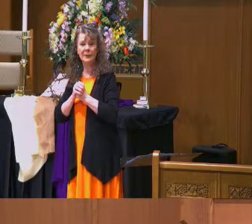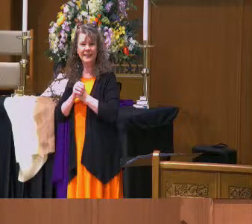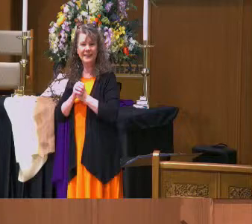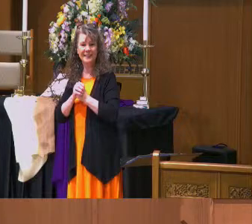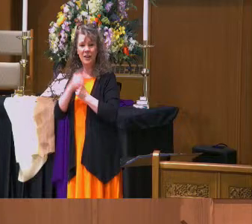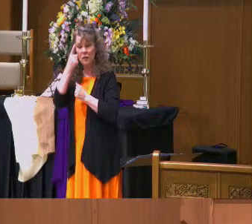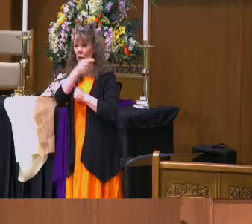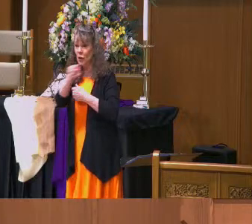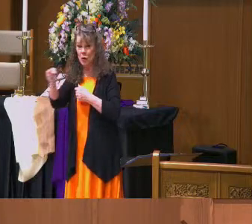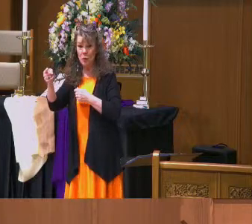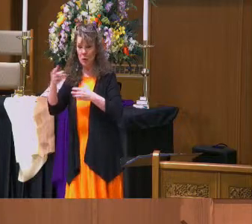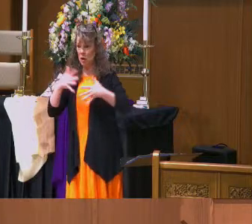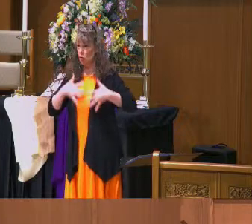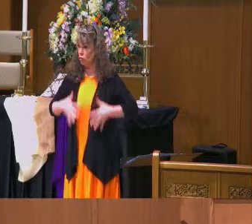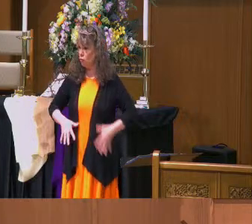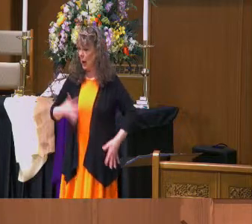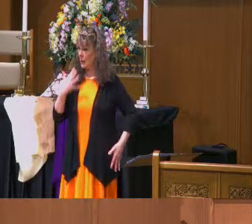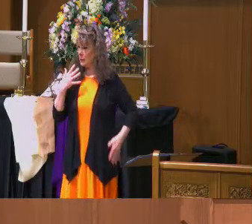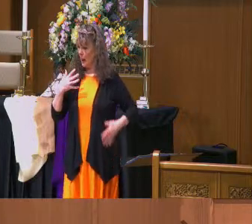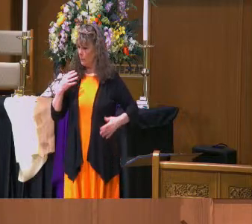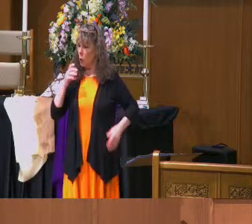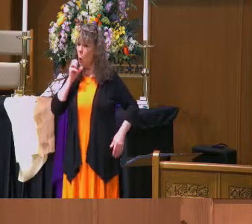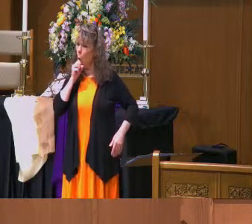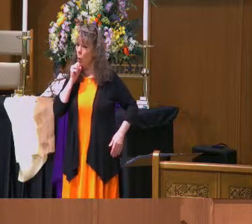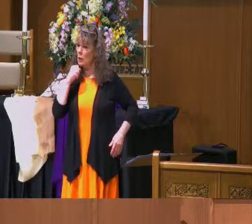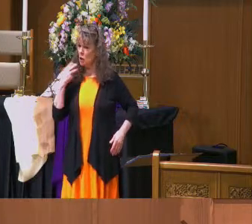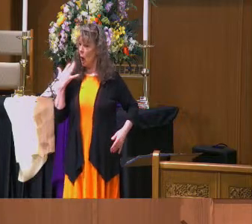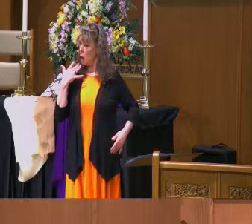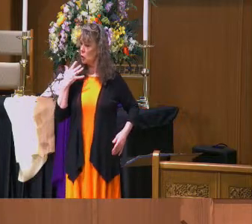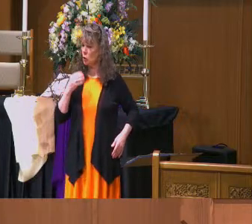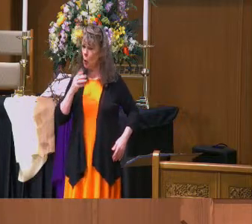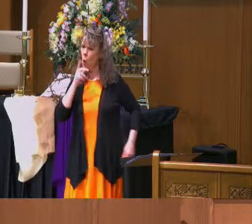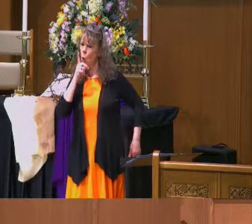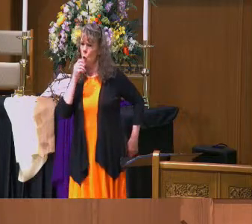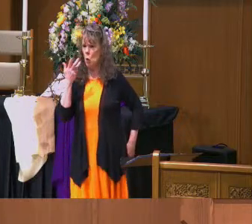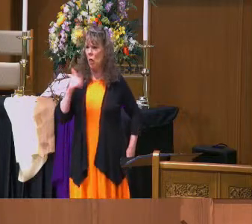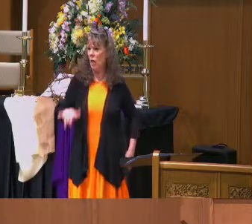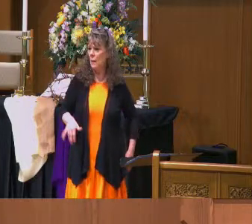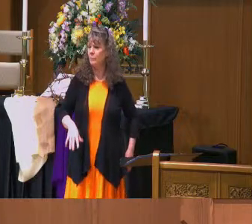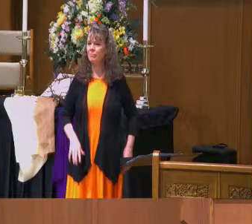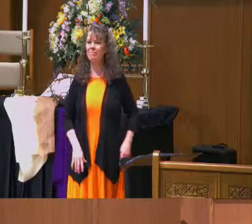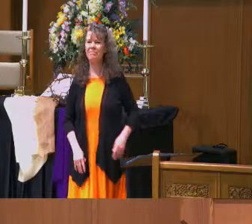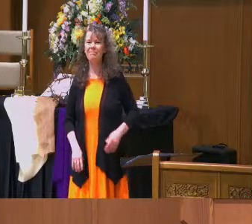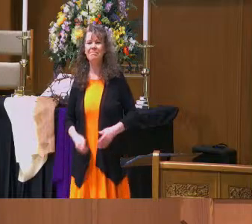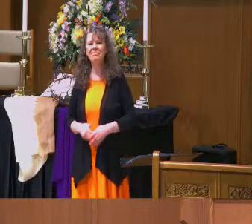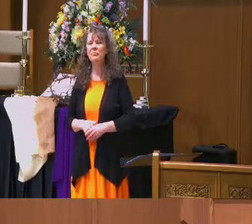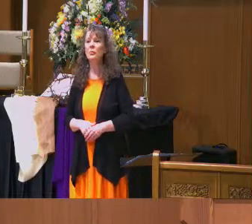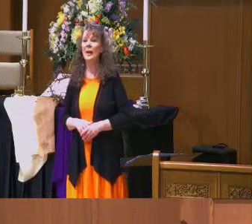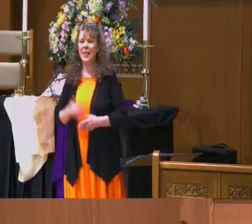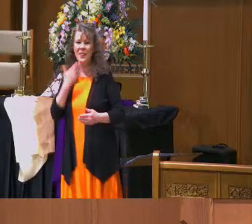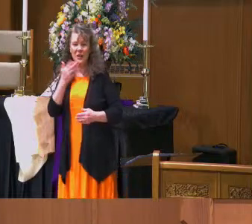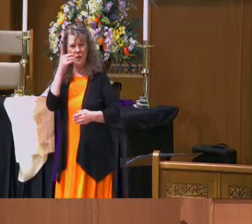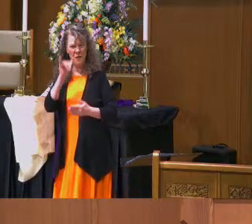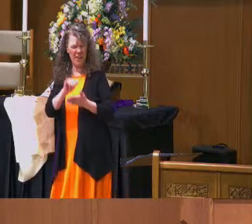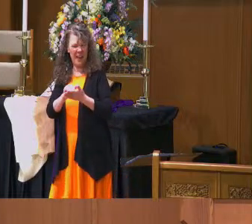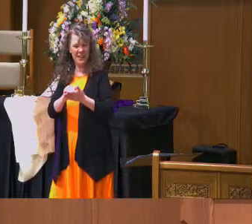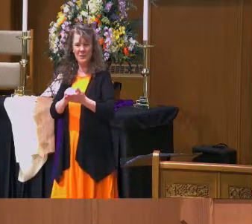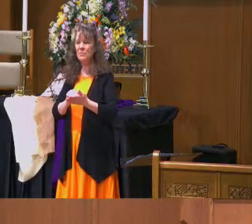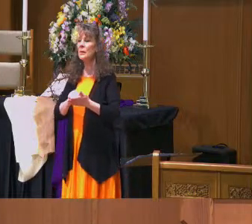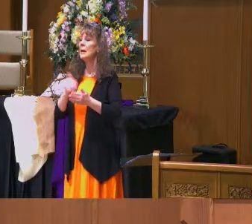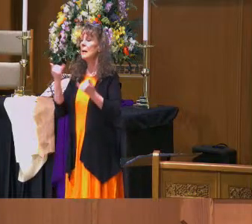For all of you who dressed in Bengals colors, Who Day, thank you for that this Sunday. Let's go to the Lord in